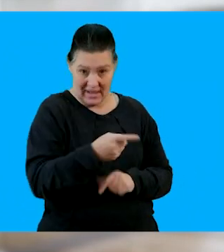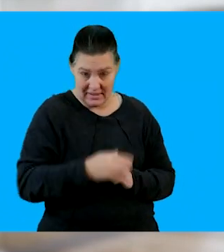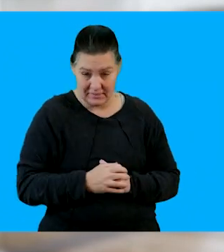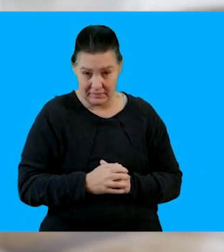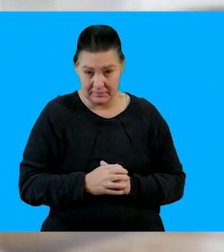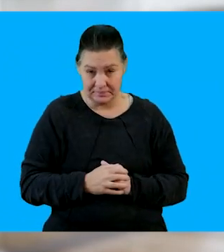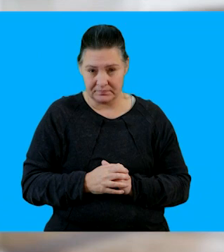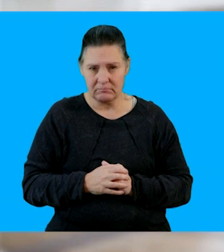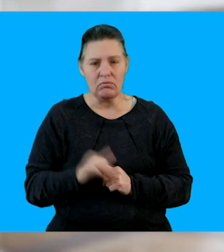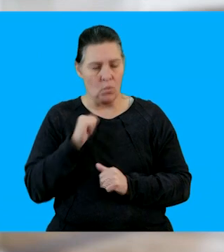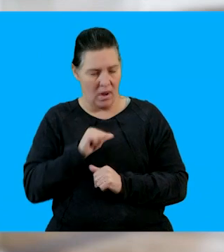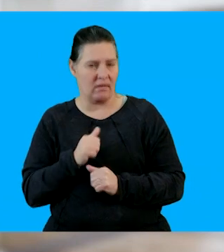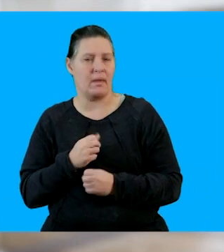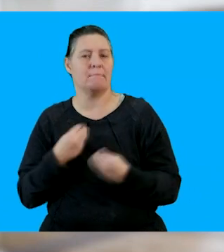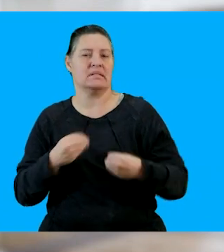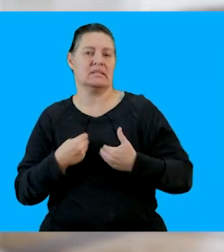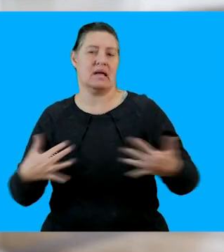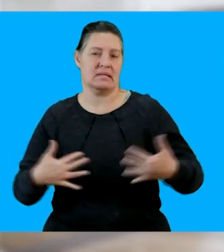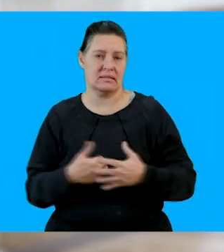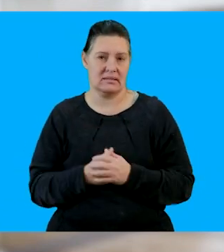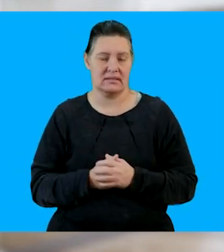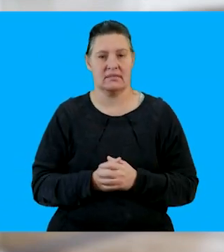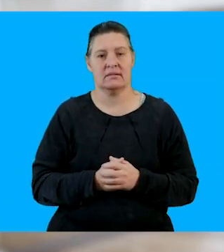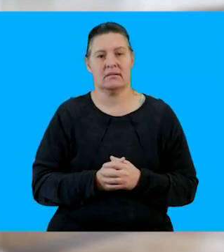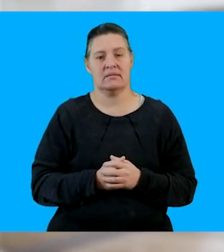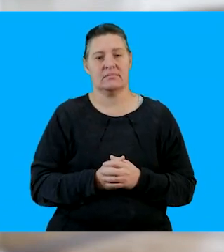operate on when they start the business.